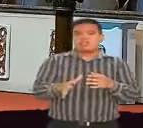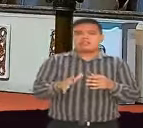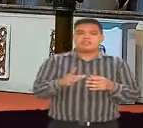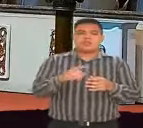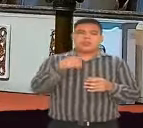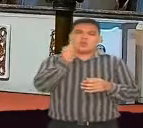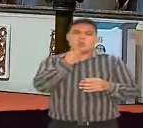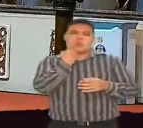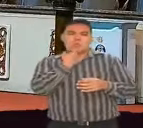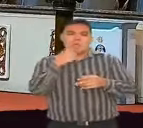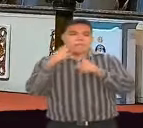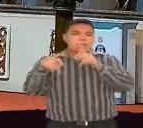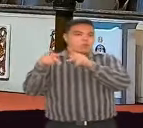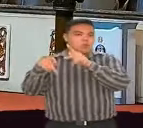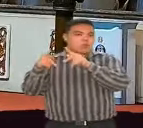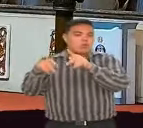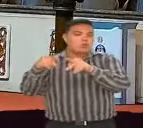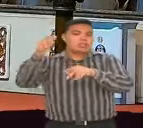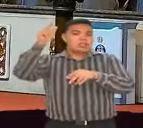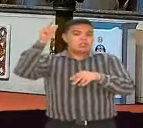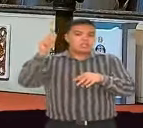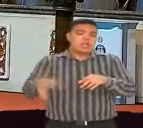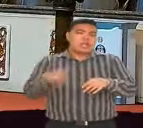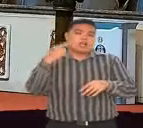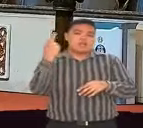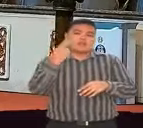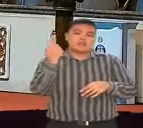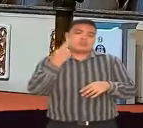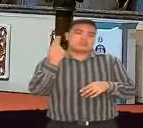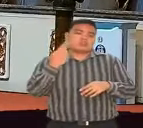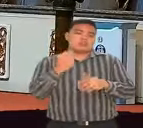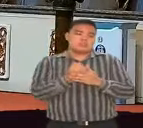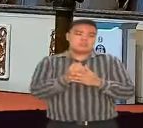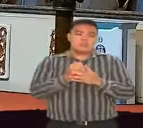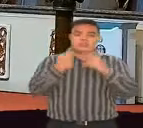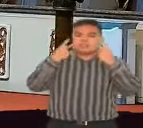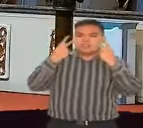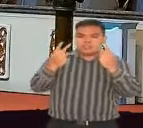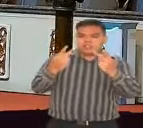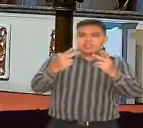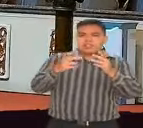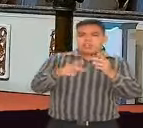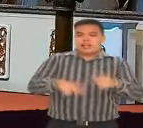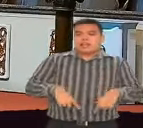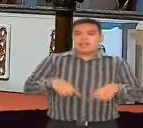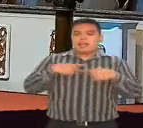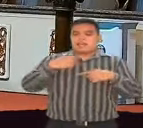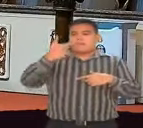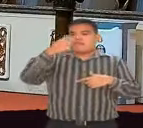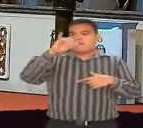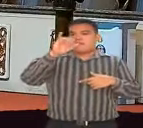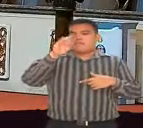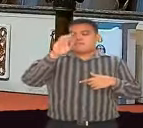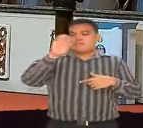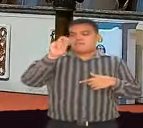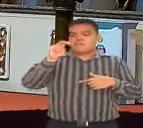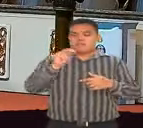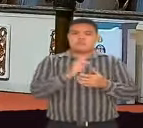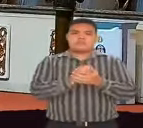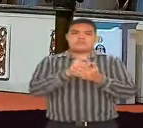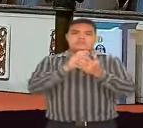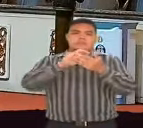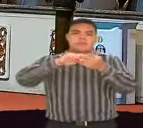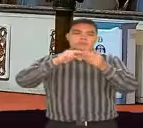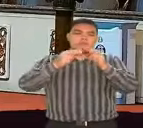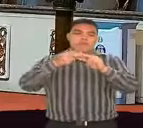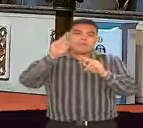what are or who are the people that God uses? Looking at the life of Gideon. Number one, we